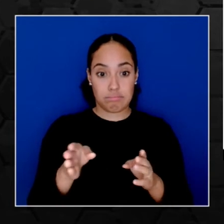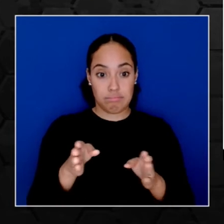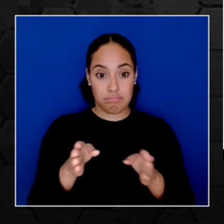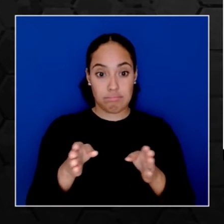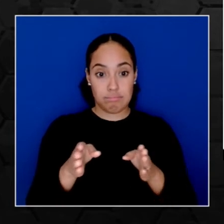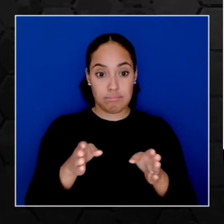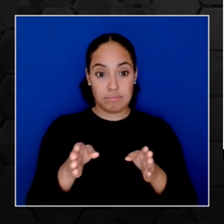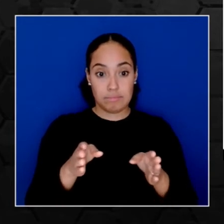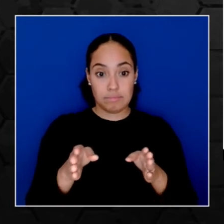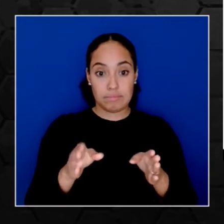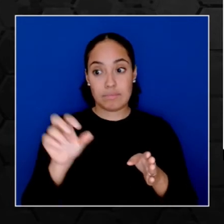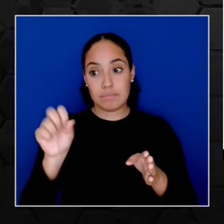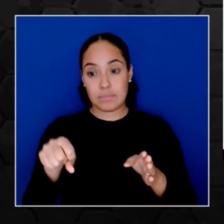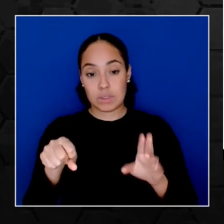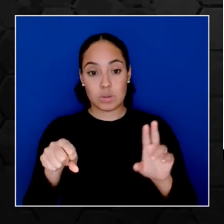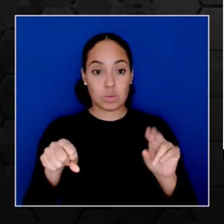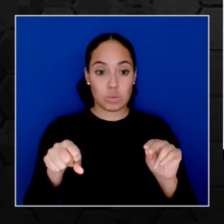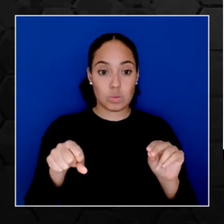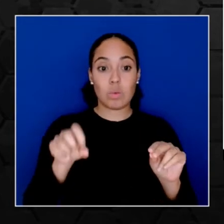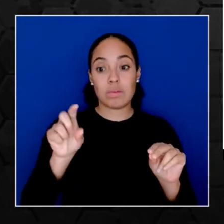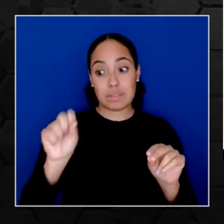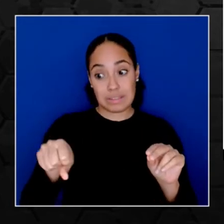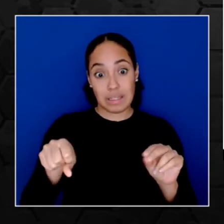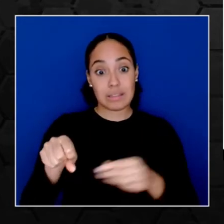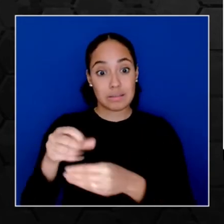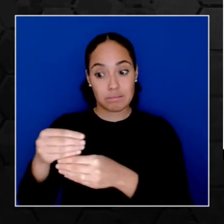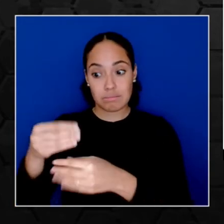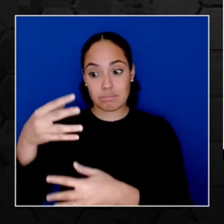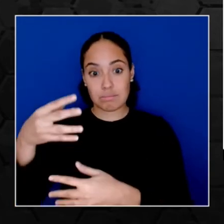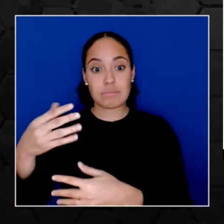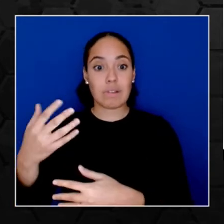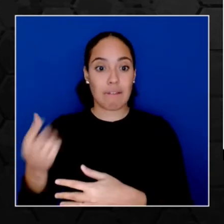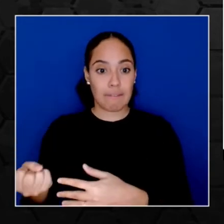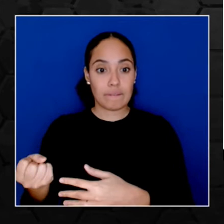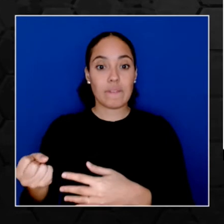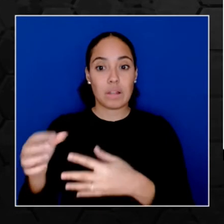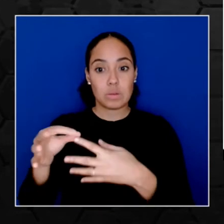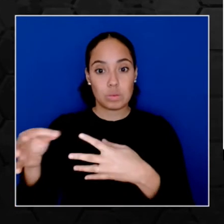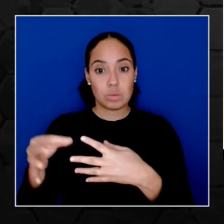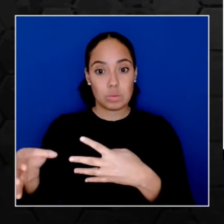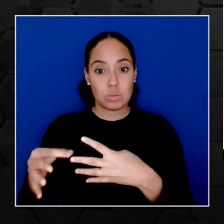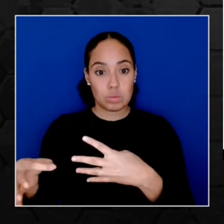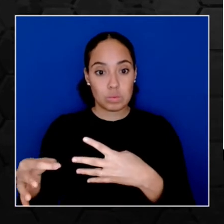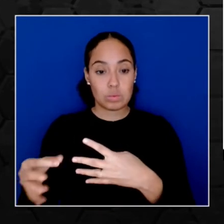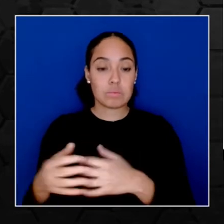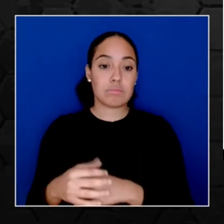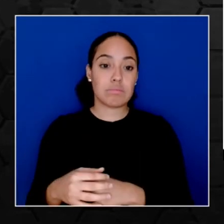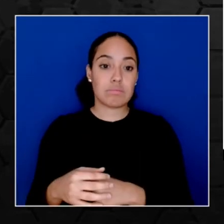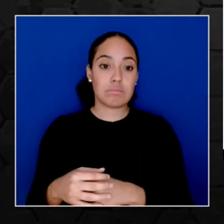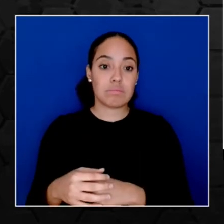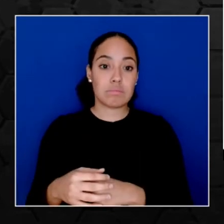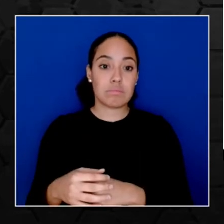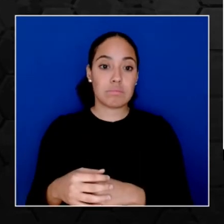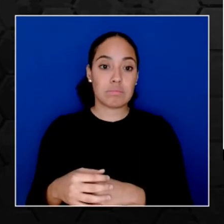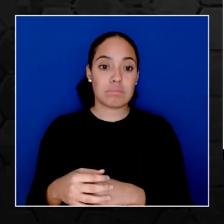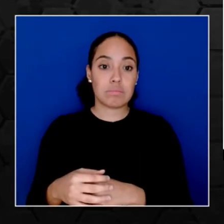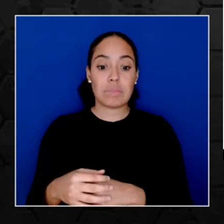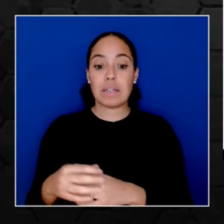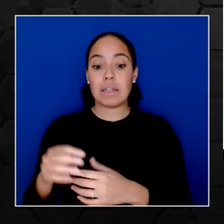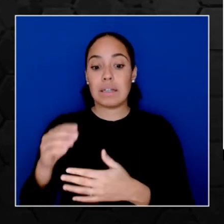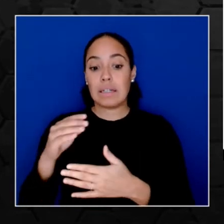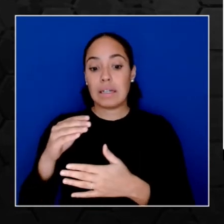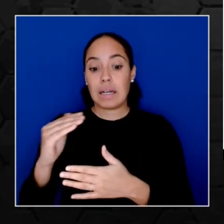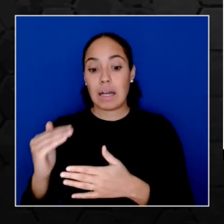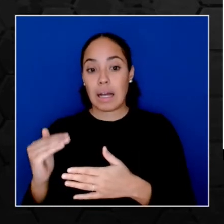to choose from. So any vital that they would like to check could be height, weight, and symptoms, I